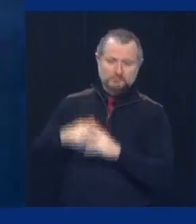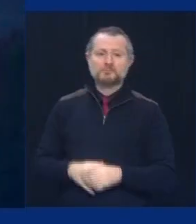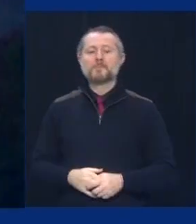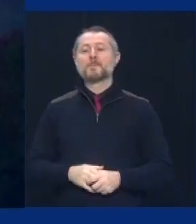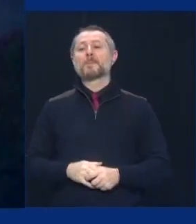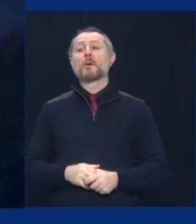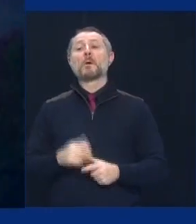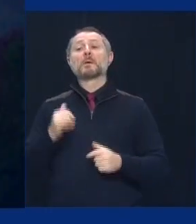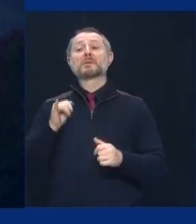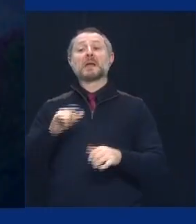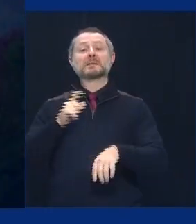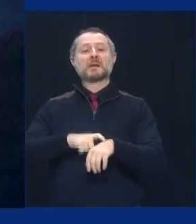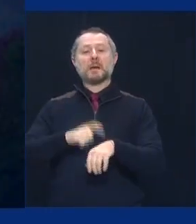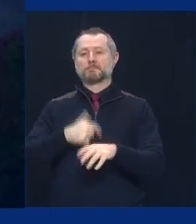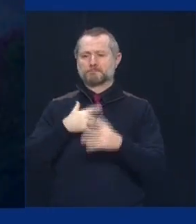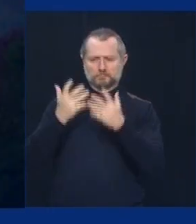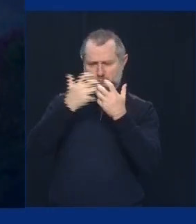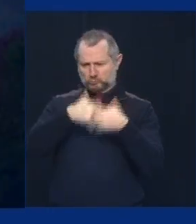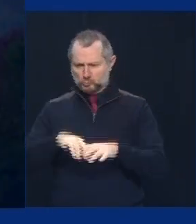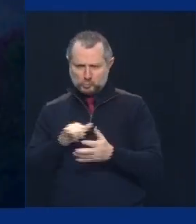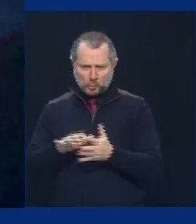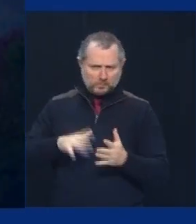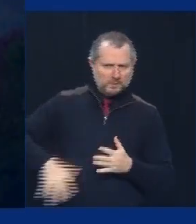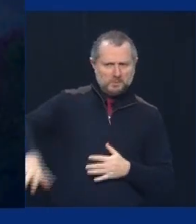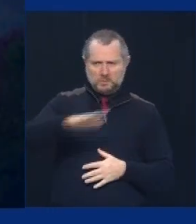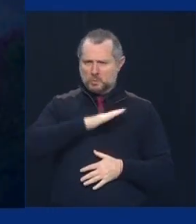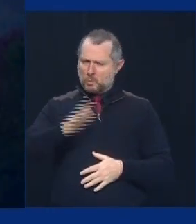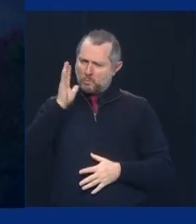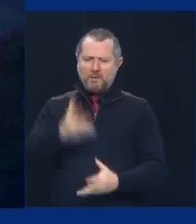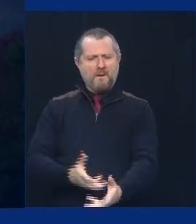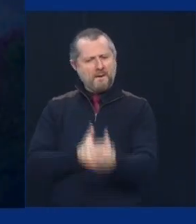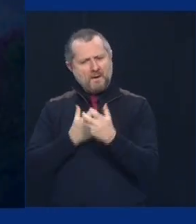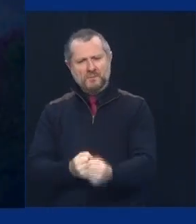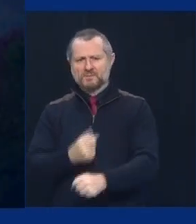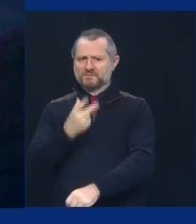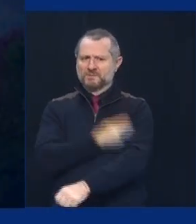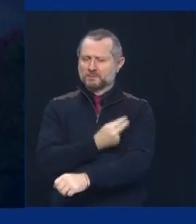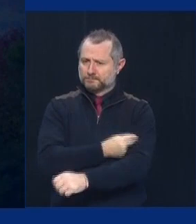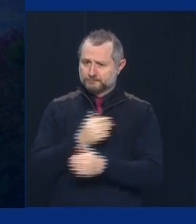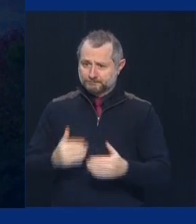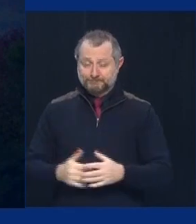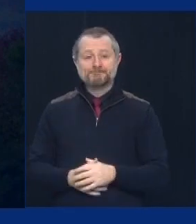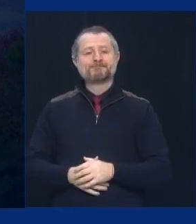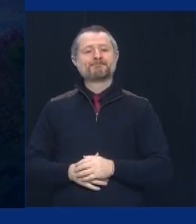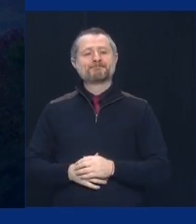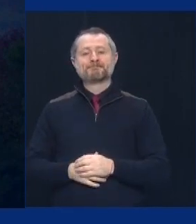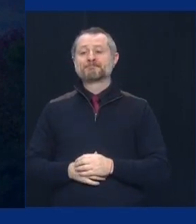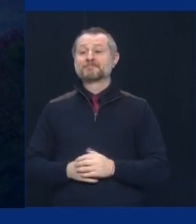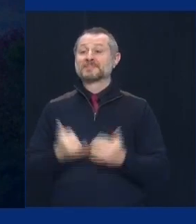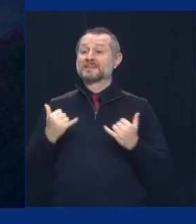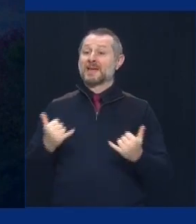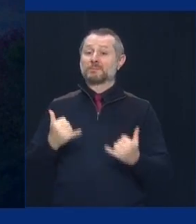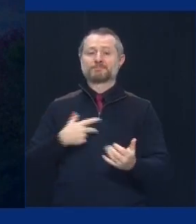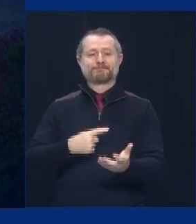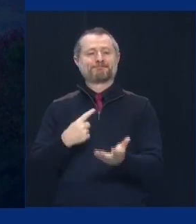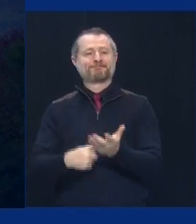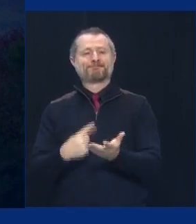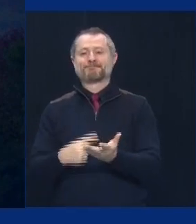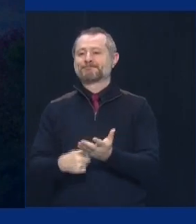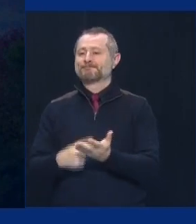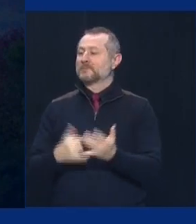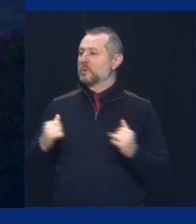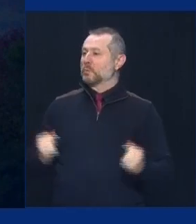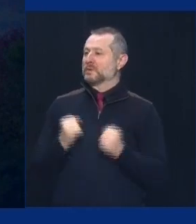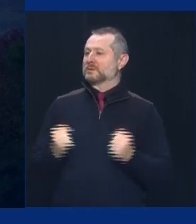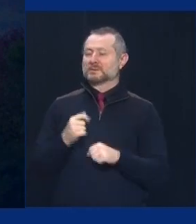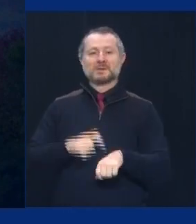the timing, and New Yorkers will have more confidence. We're now talking about a winter plan, and when you're talking about the